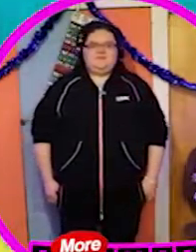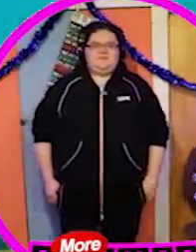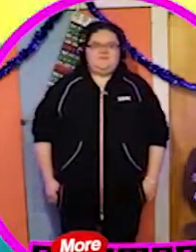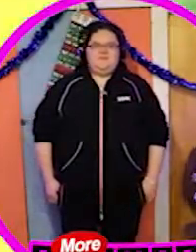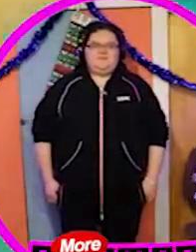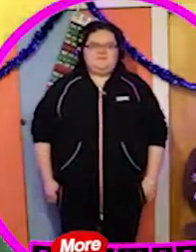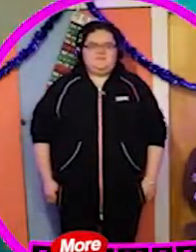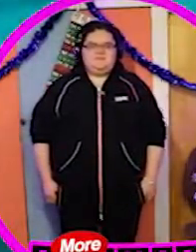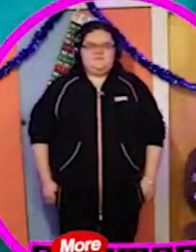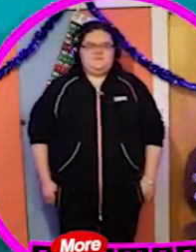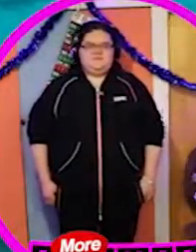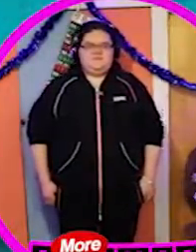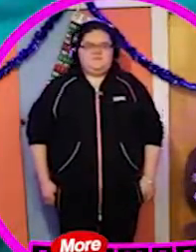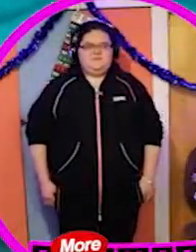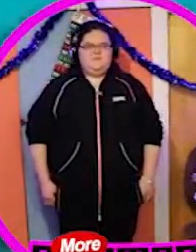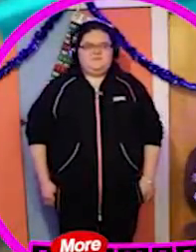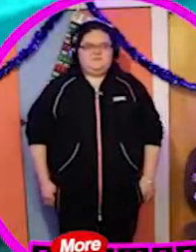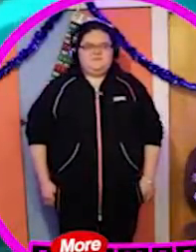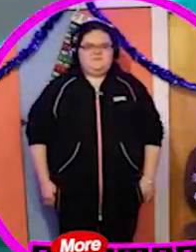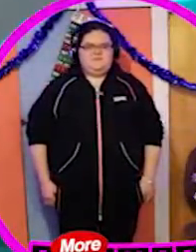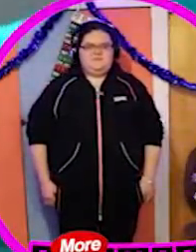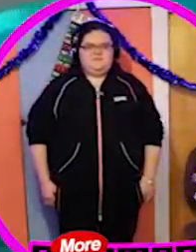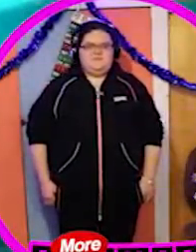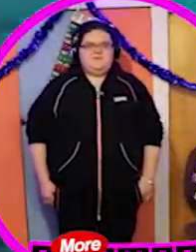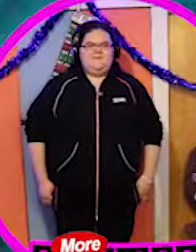Get gyro off. Deflect! Oh, deflect hit me. Are we on? I'm on.